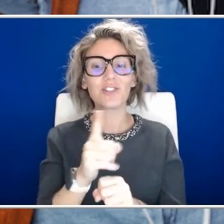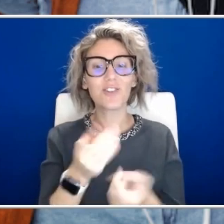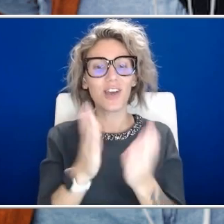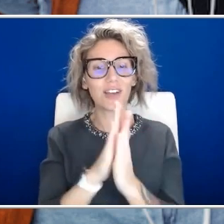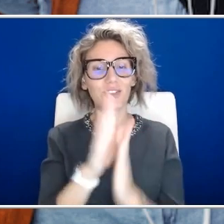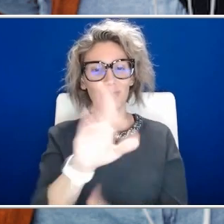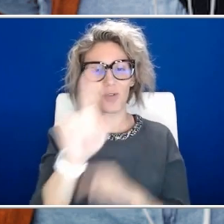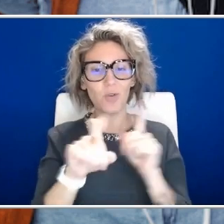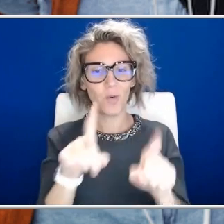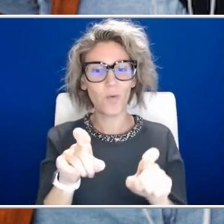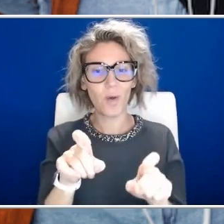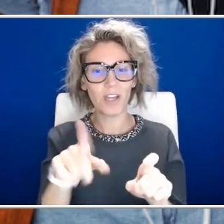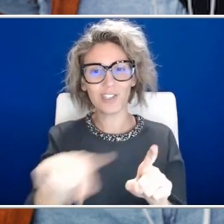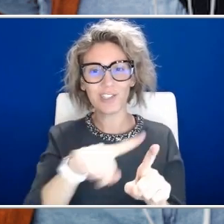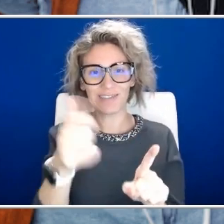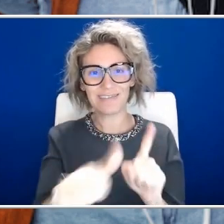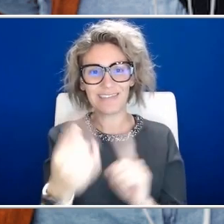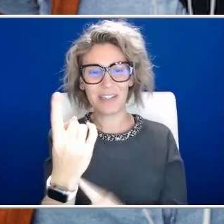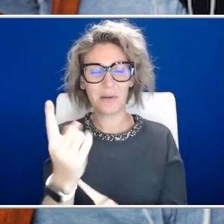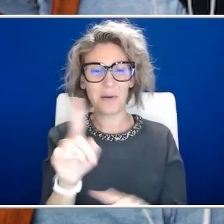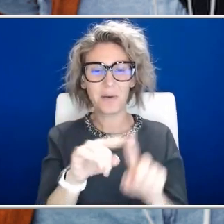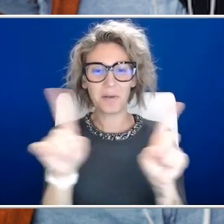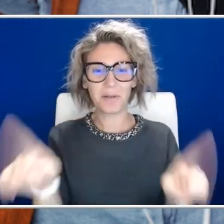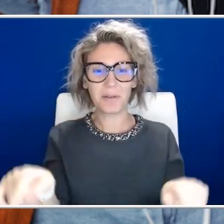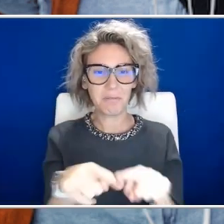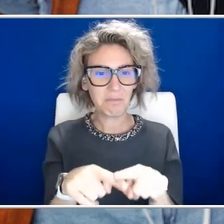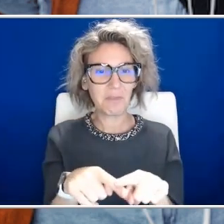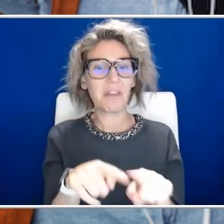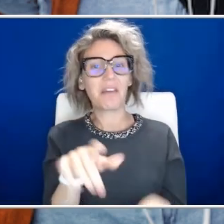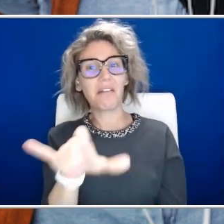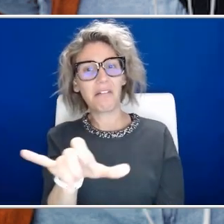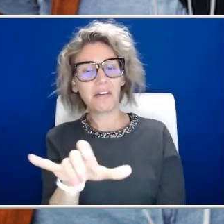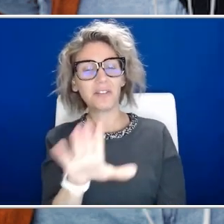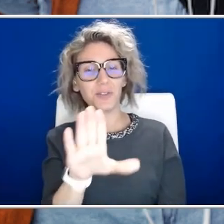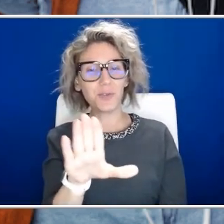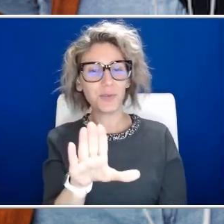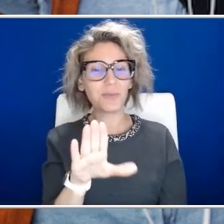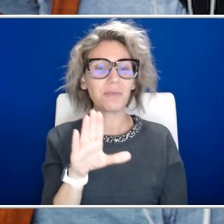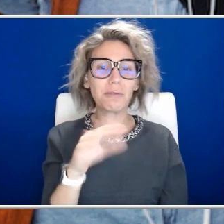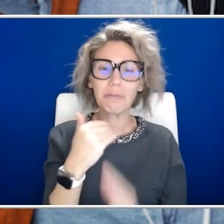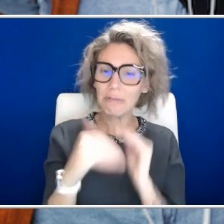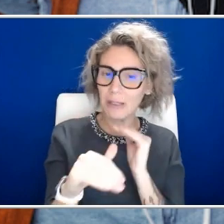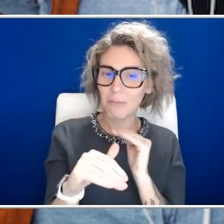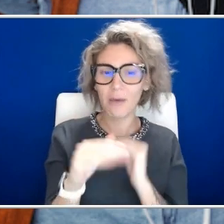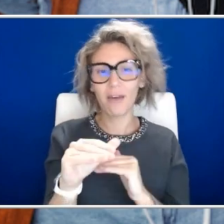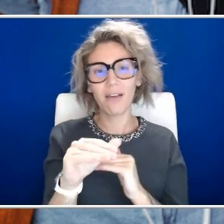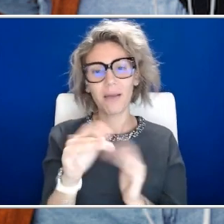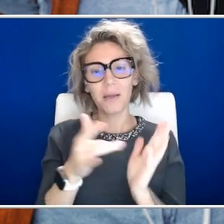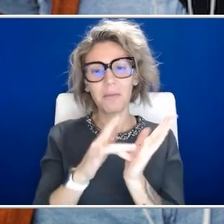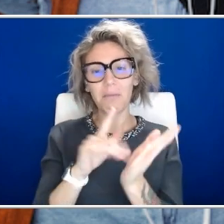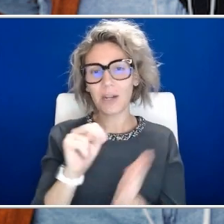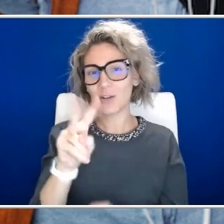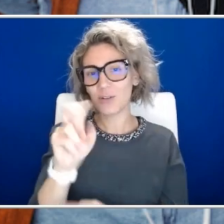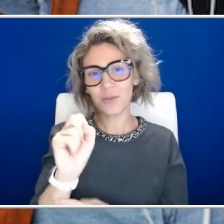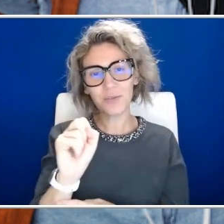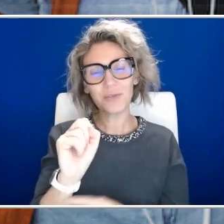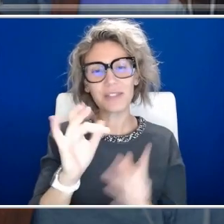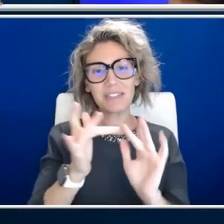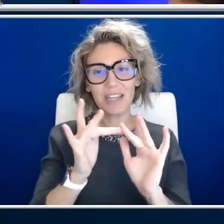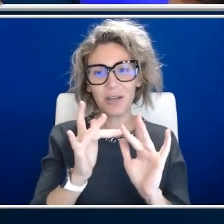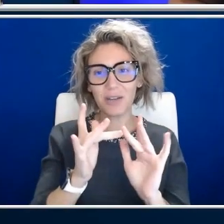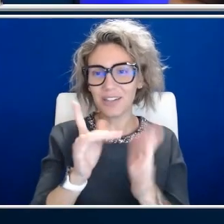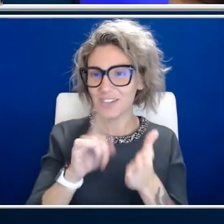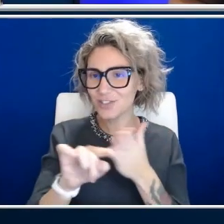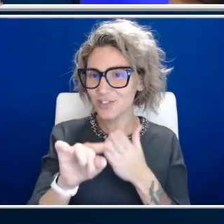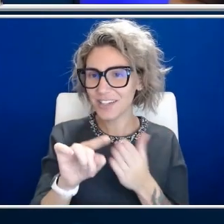today. You can use the chat on YouTube, Facebook. You can tweet us. Email us at the Medical News Network. The info is right there on your screen. Let's get a check-in with Dr.